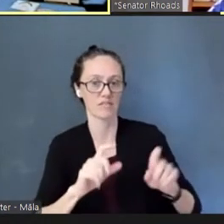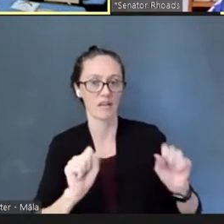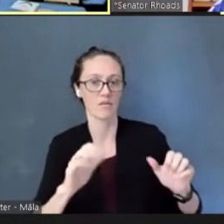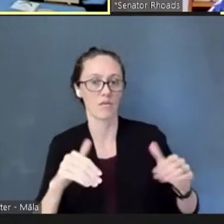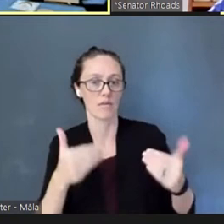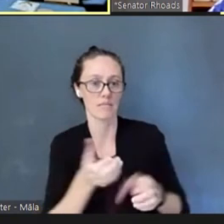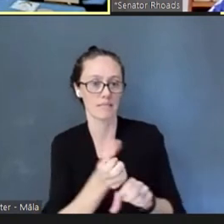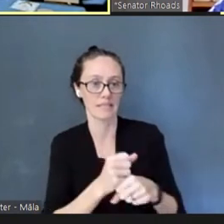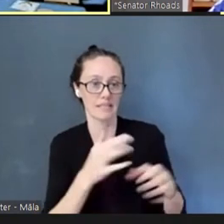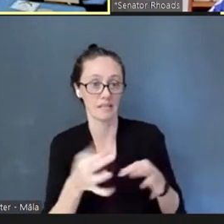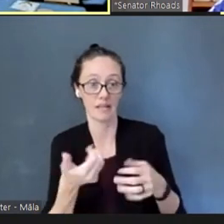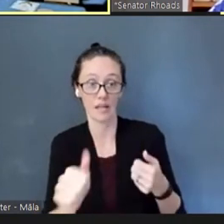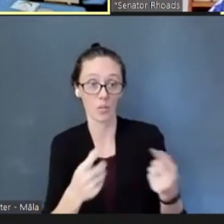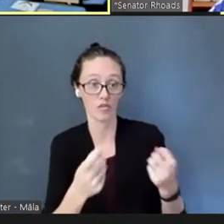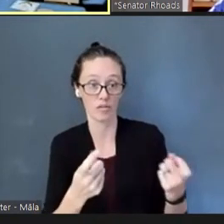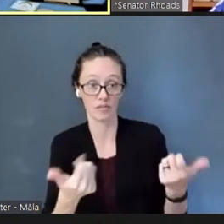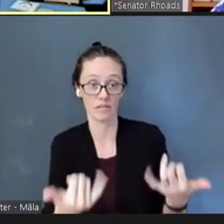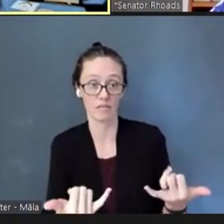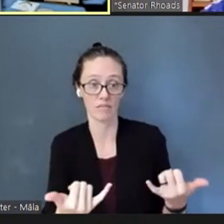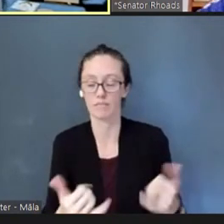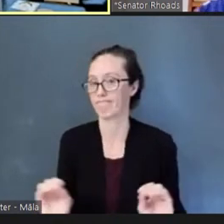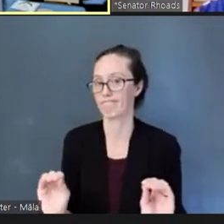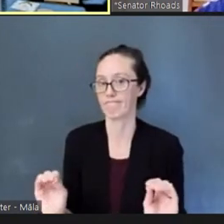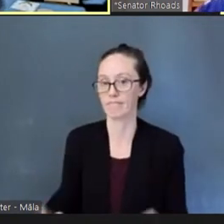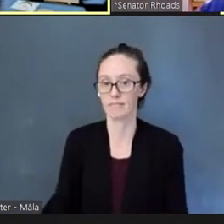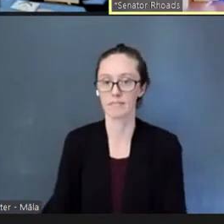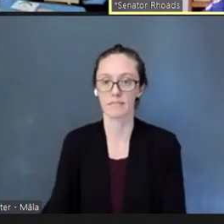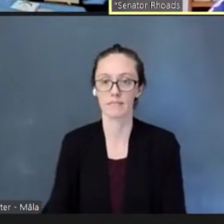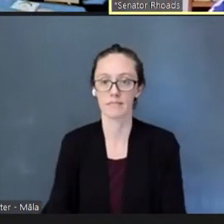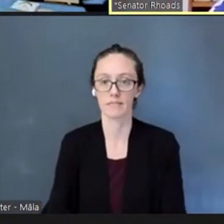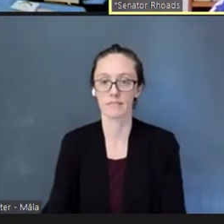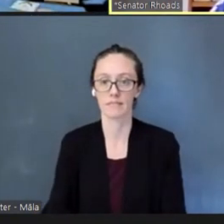Any questions at this point? No, thank you.